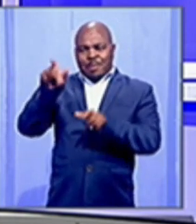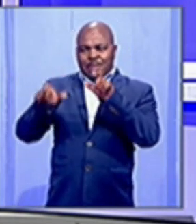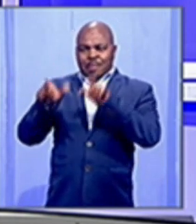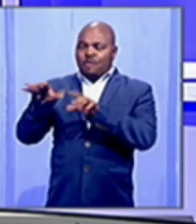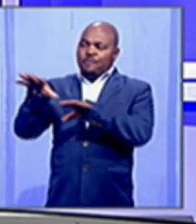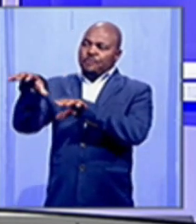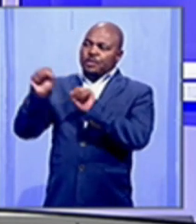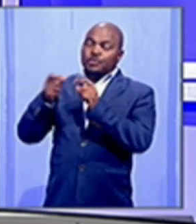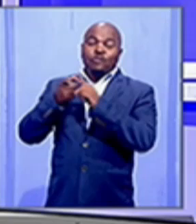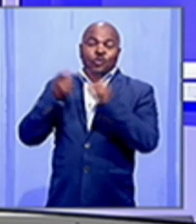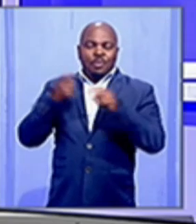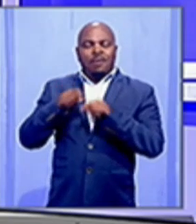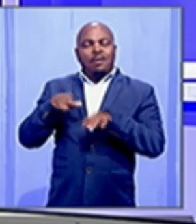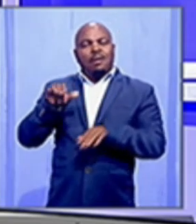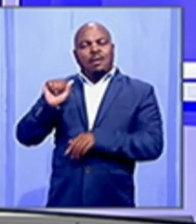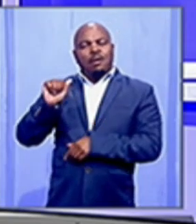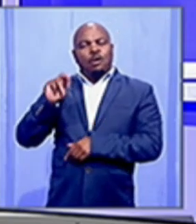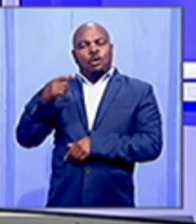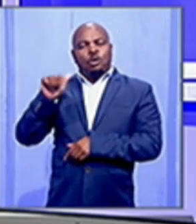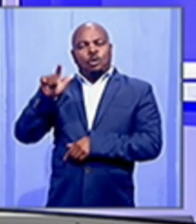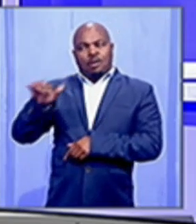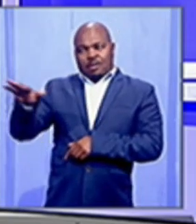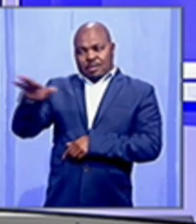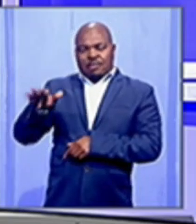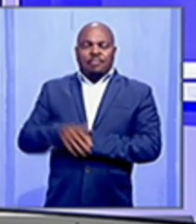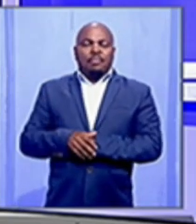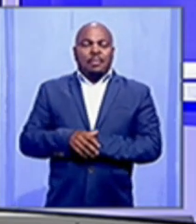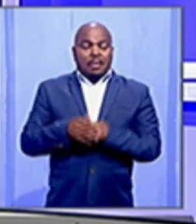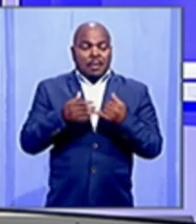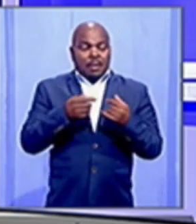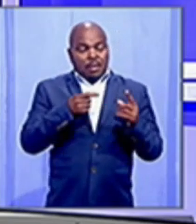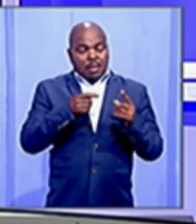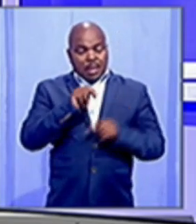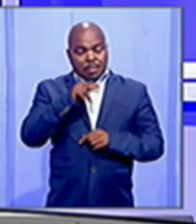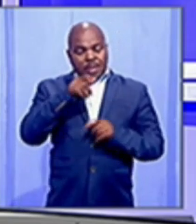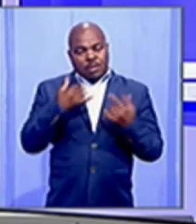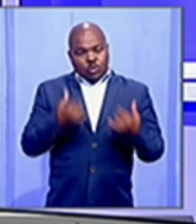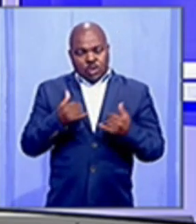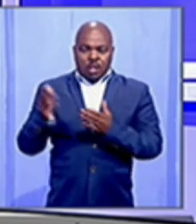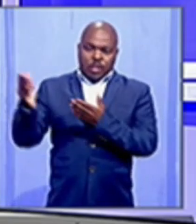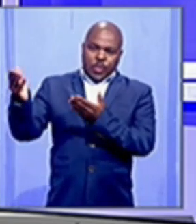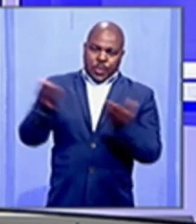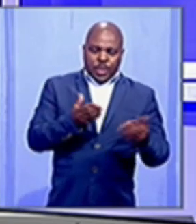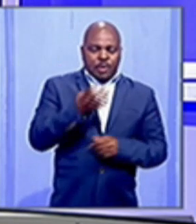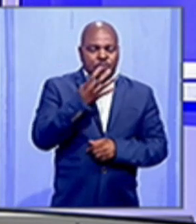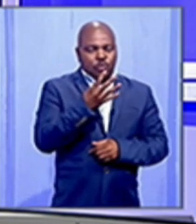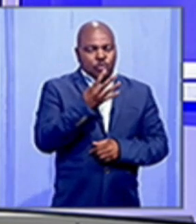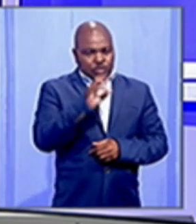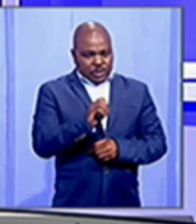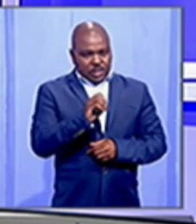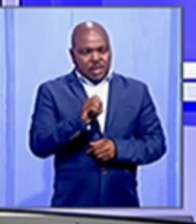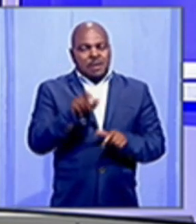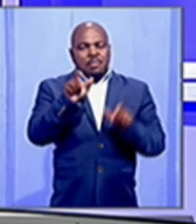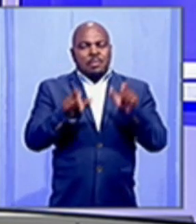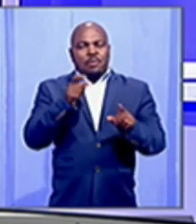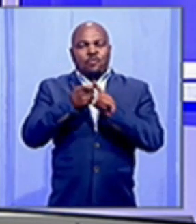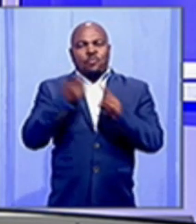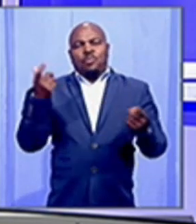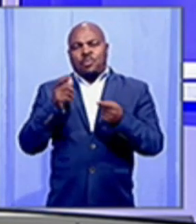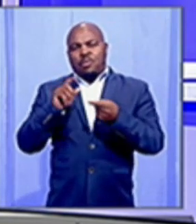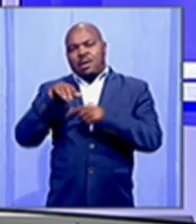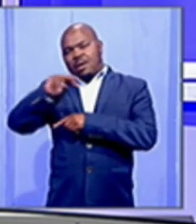tlhokafaletseng kwa Angola. Mo nako eo bothati jo bo neng bo konosetsa go amogela ditopo di le 40 go tswa dinageng tsa